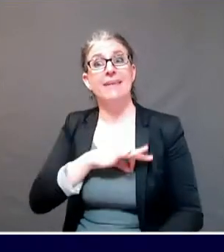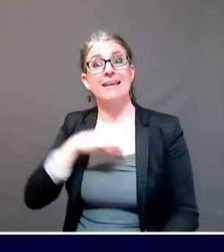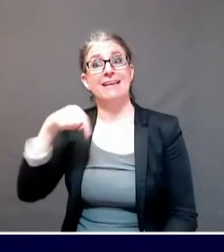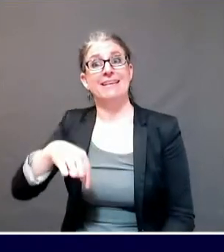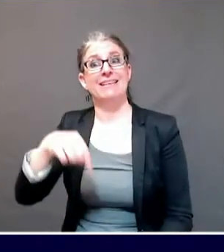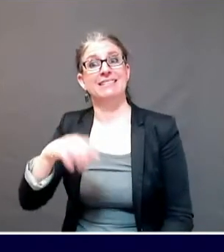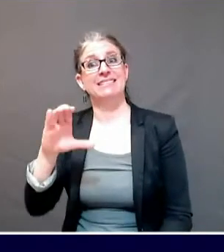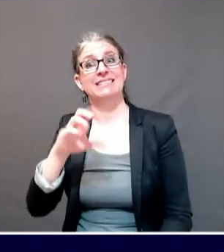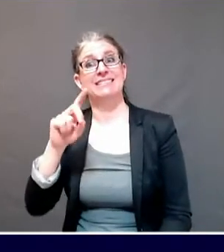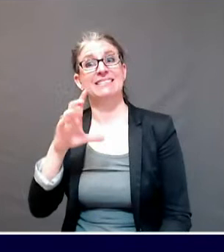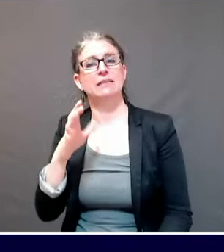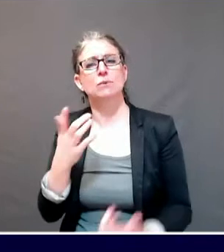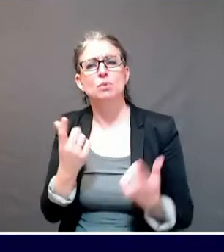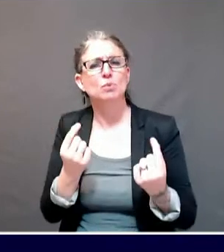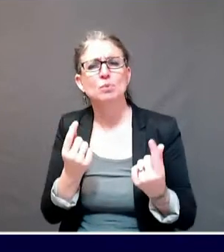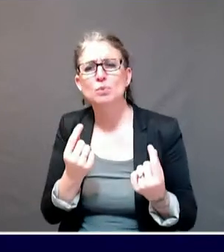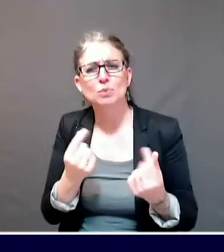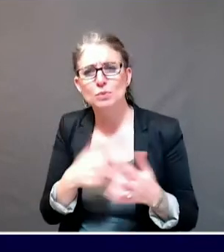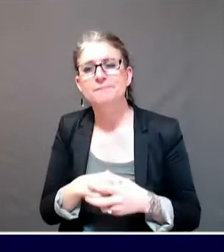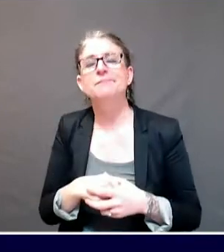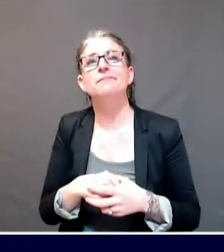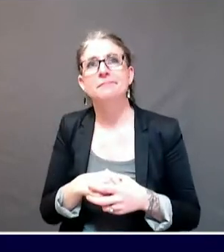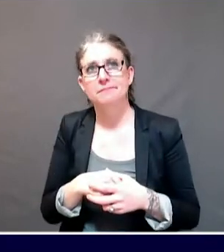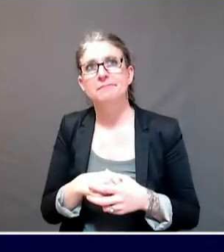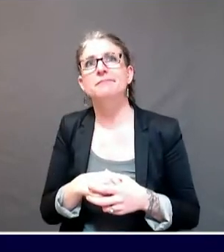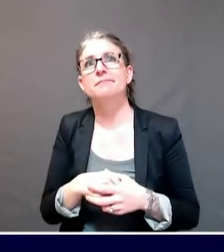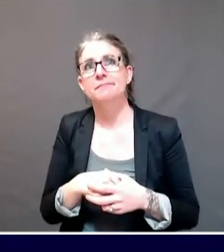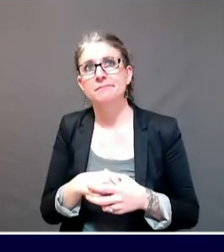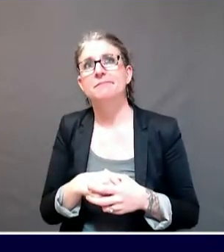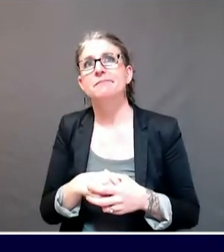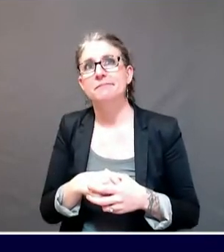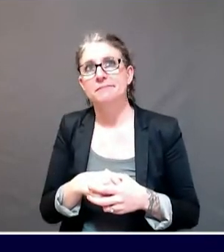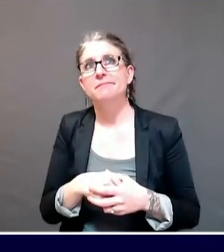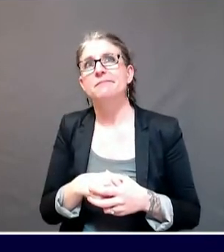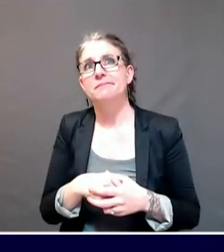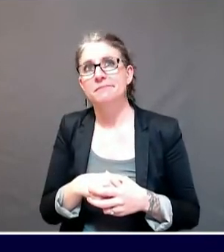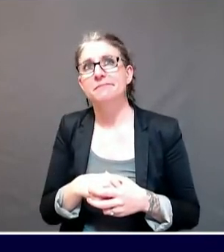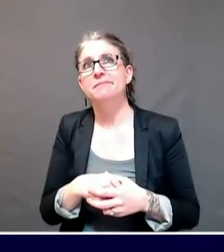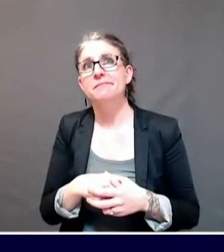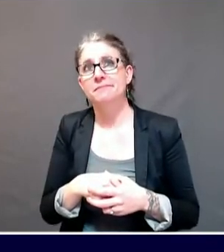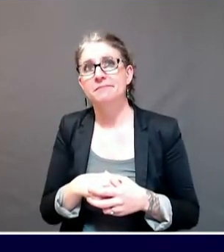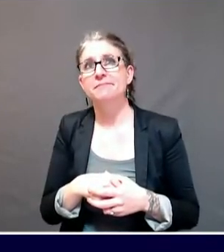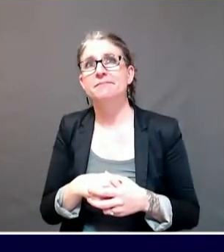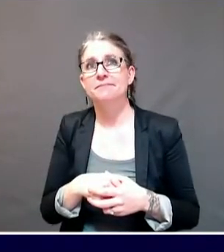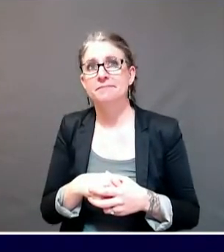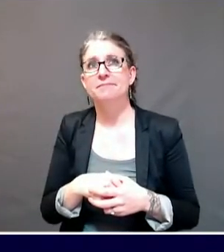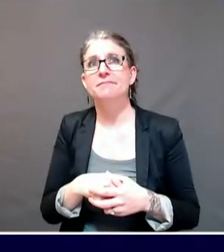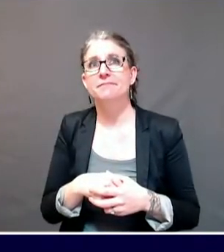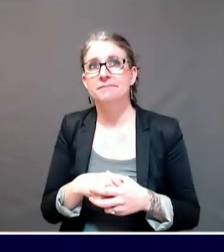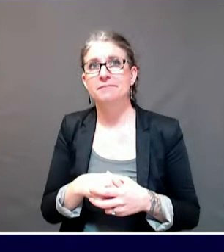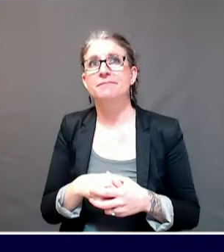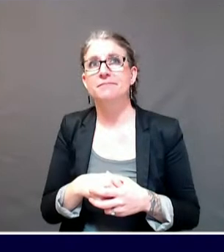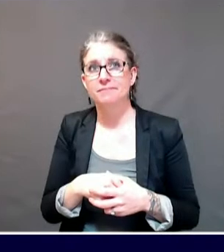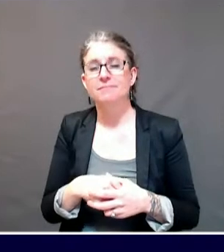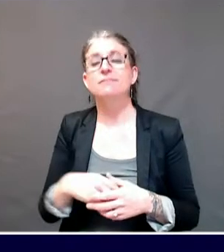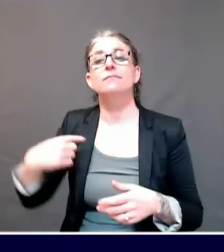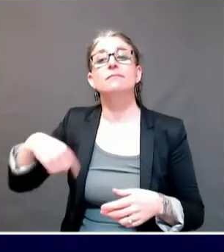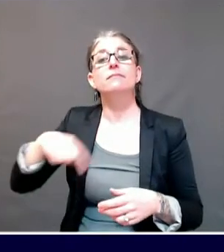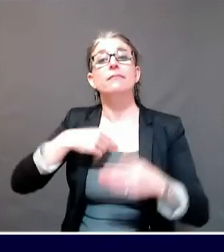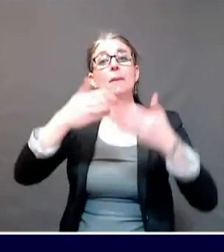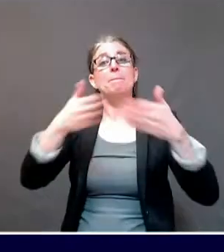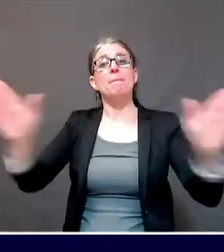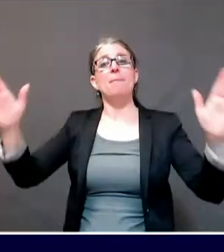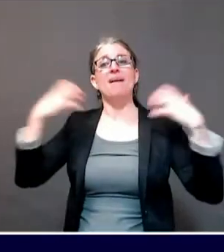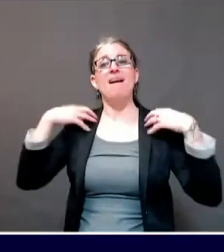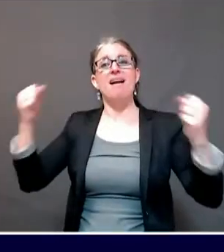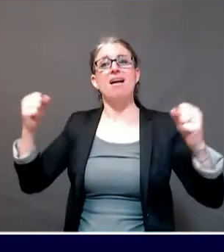that we haven't talked about in a while, and that is the operations of our public health emergency preparedness team. This is the